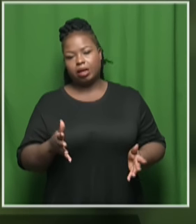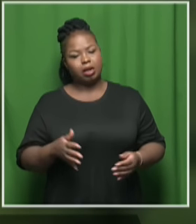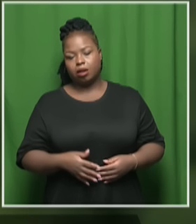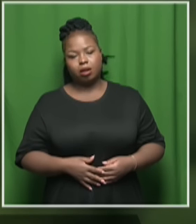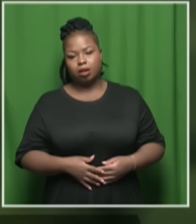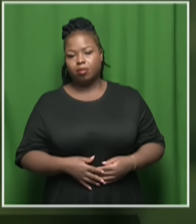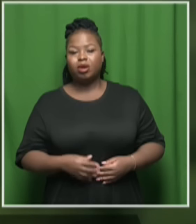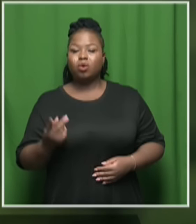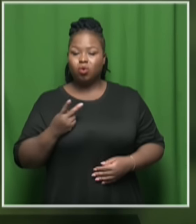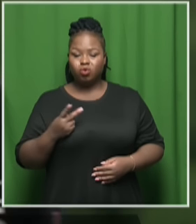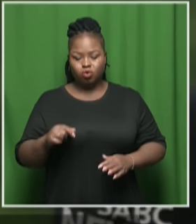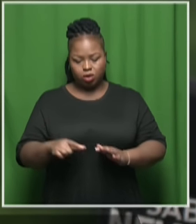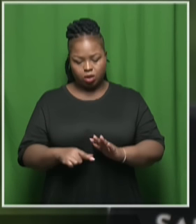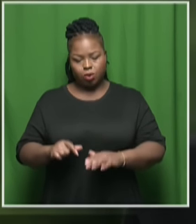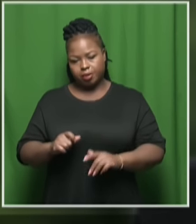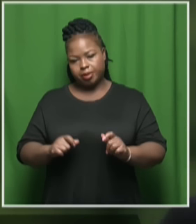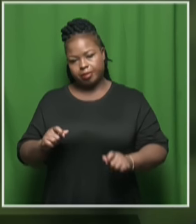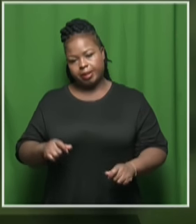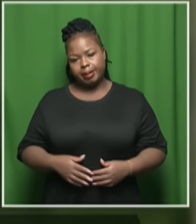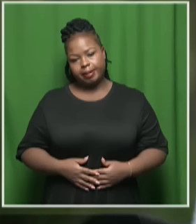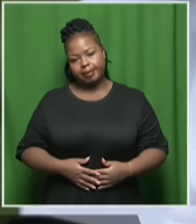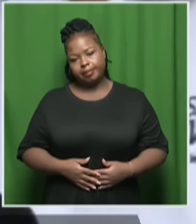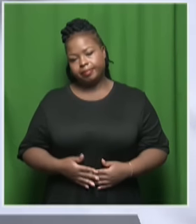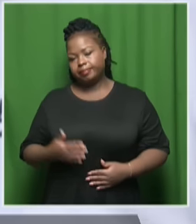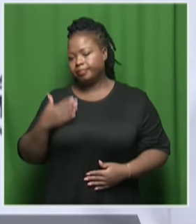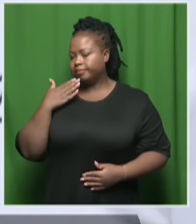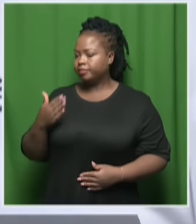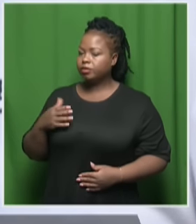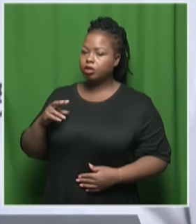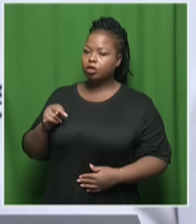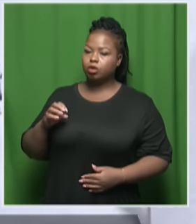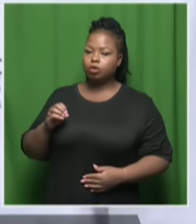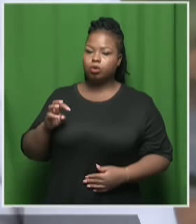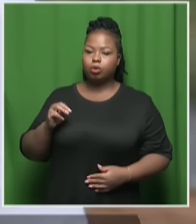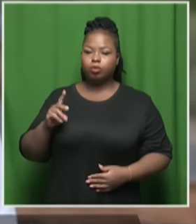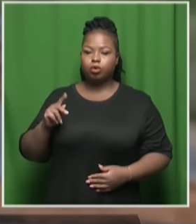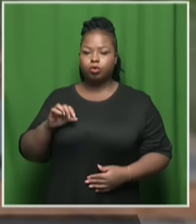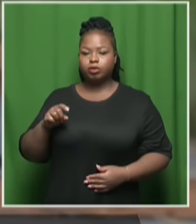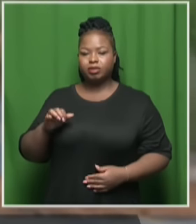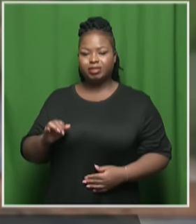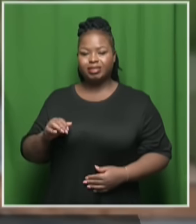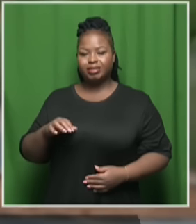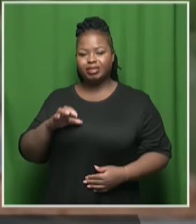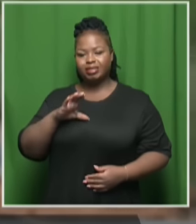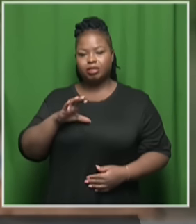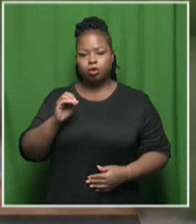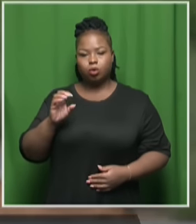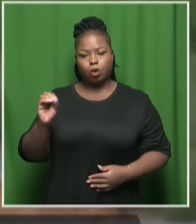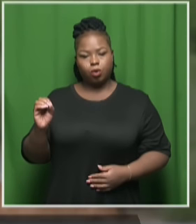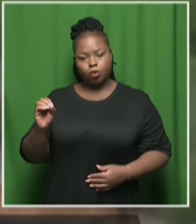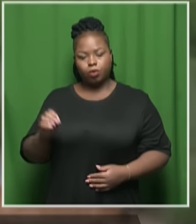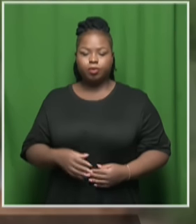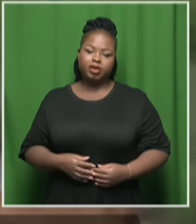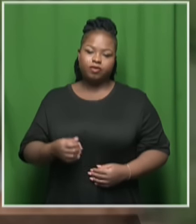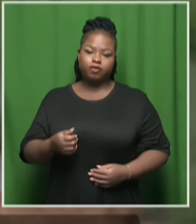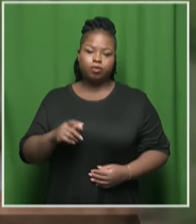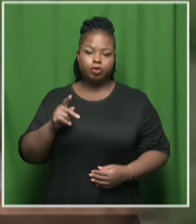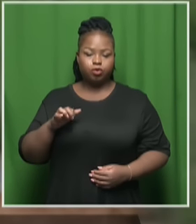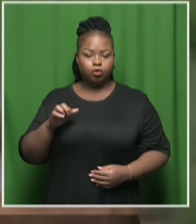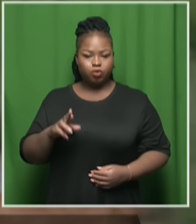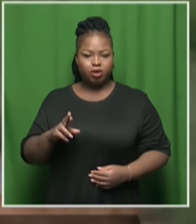at the locals. Thank you very much. Nomkosi Tsabalala, of course, the COO, of the Kruger